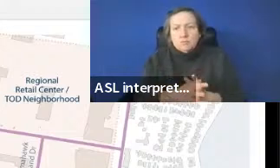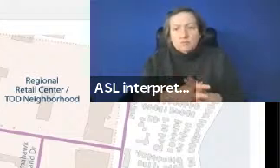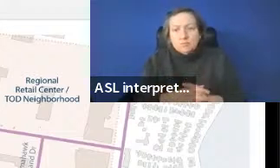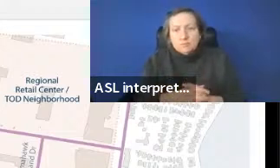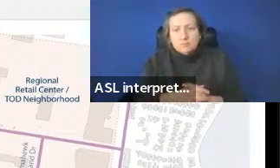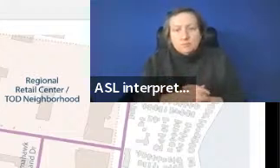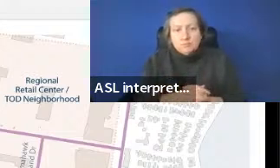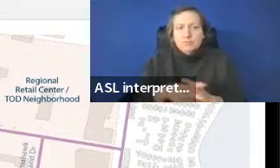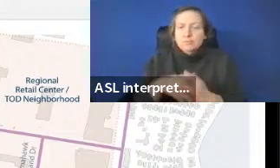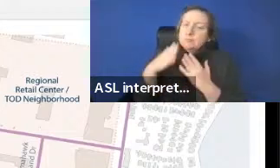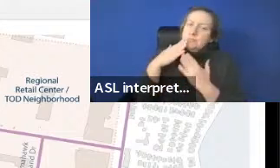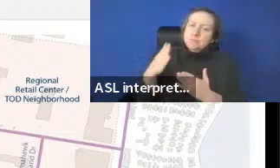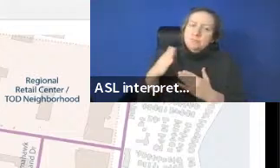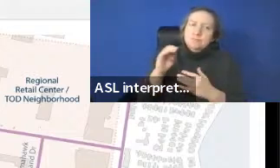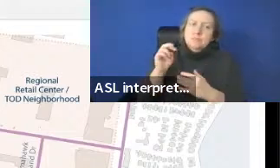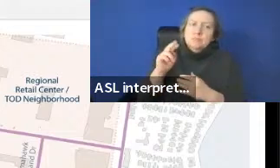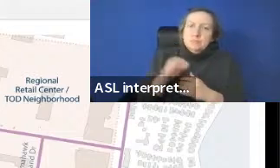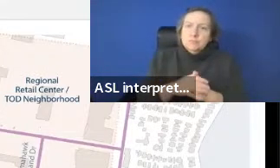Thank you, Eric.